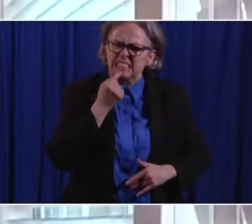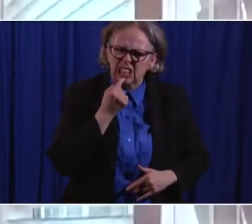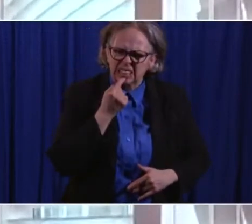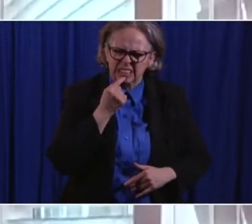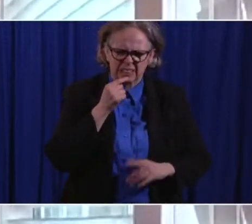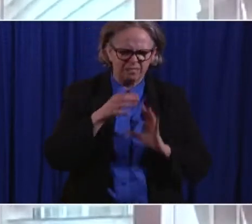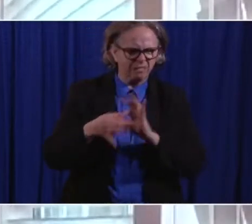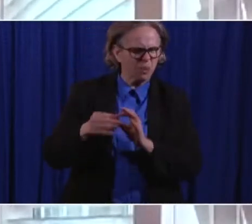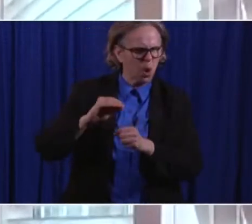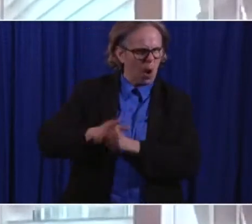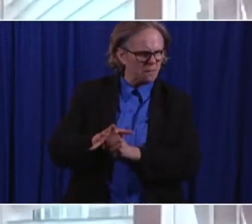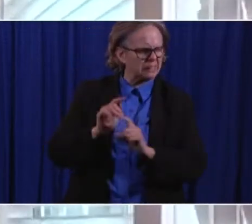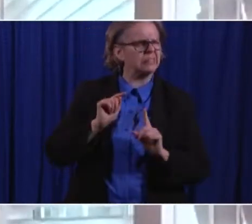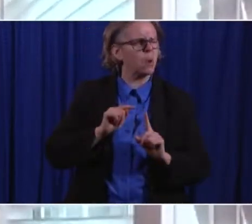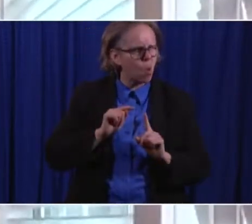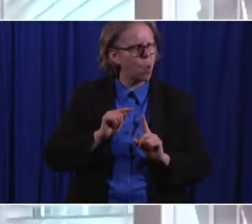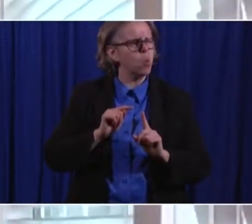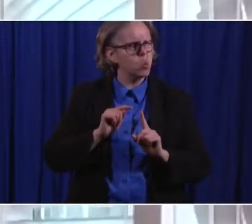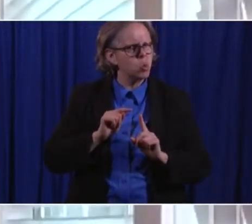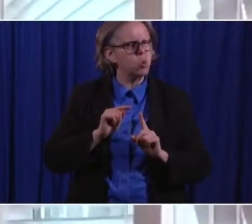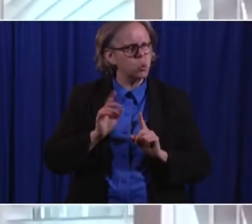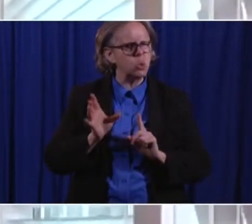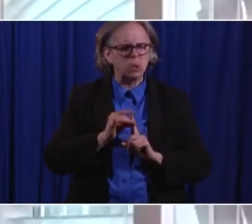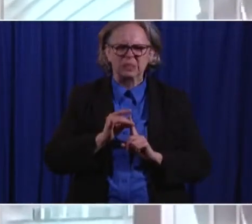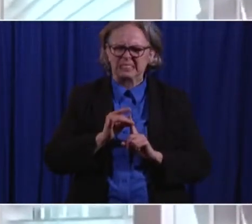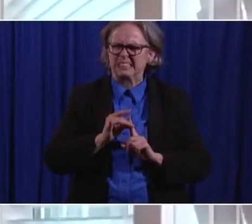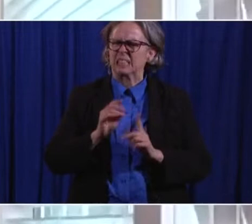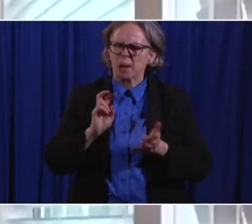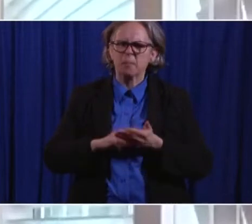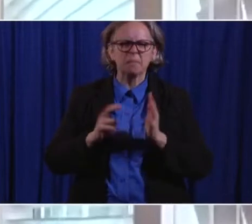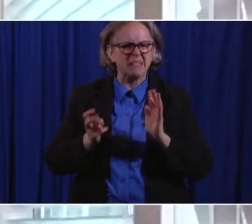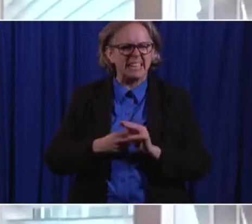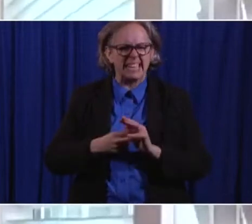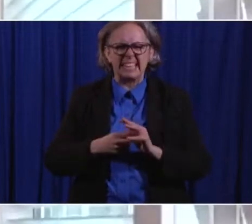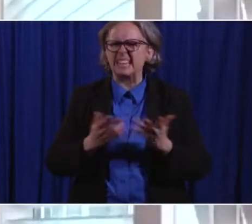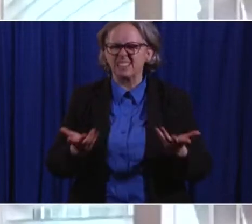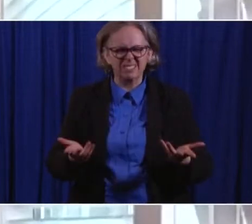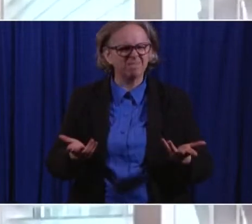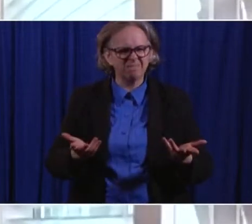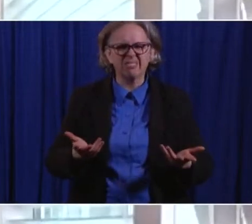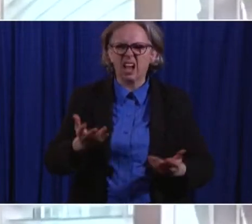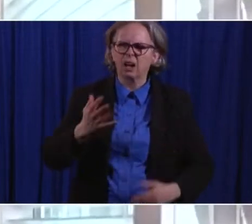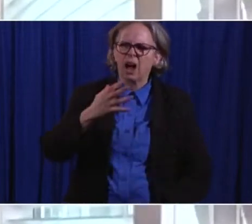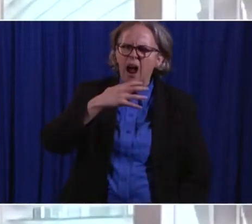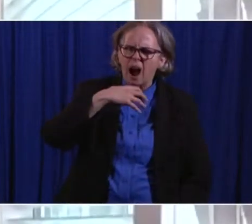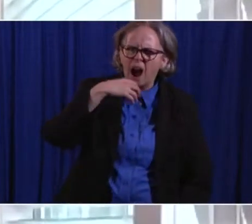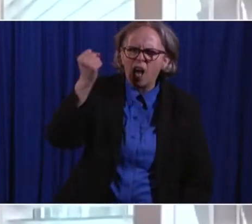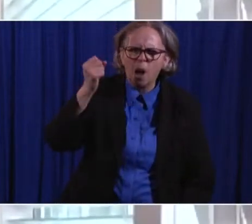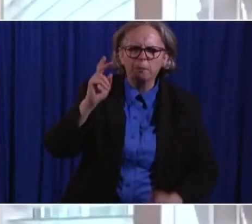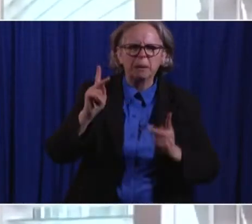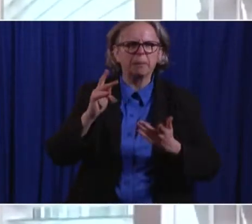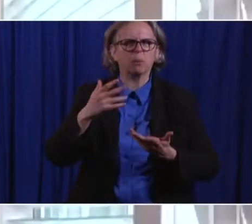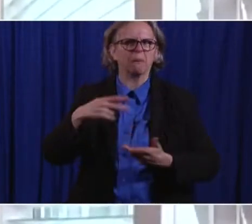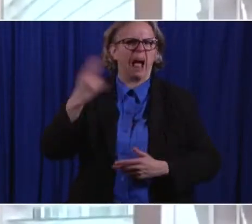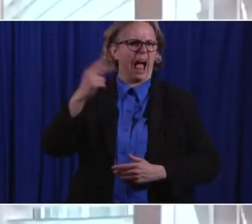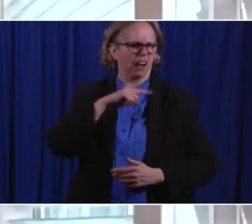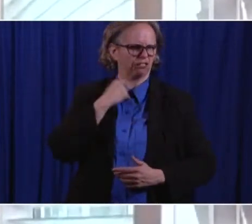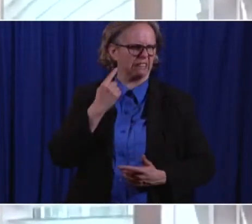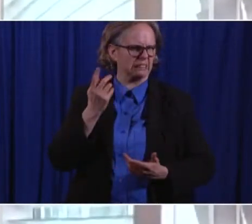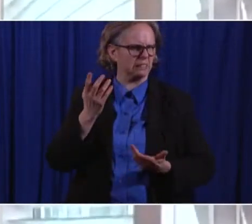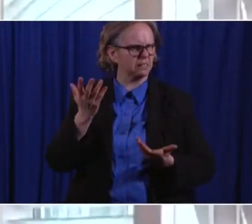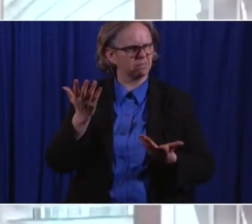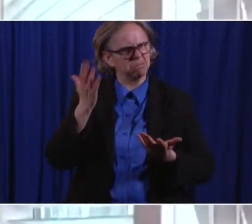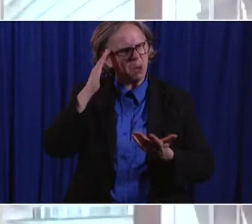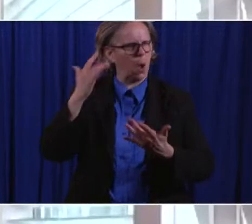with, and they're a group that has a very high percentage of vaccination. Are we seeing fewer of them go to the hospital? And the